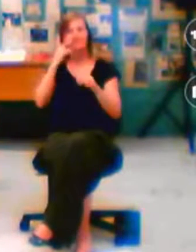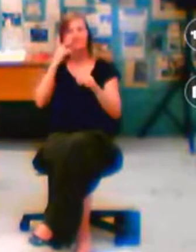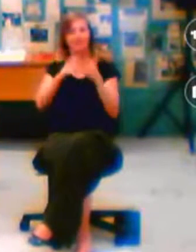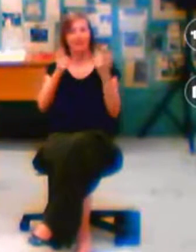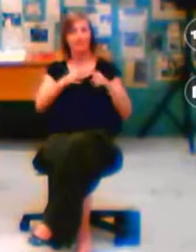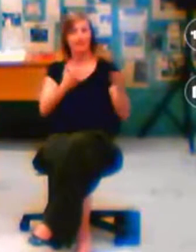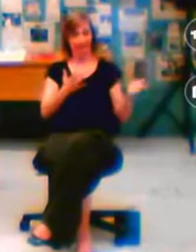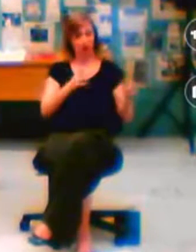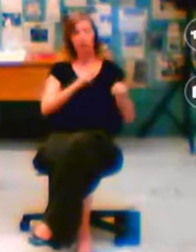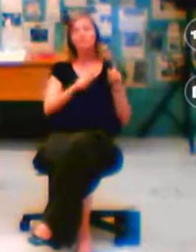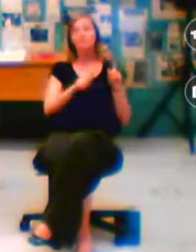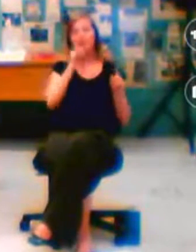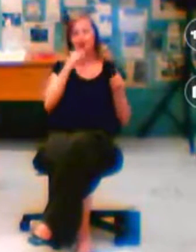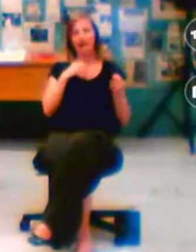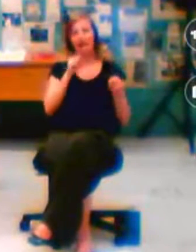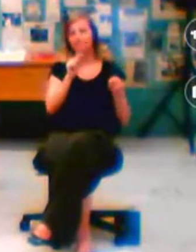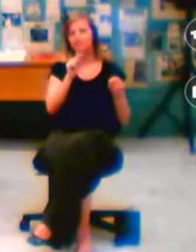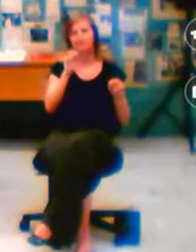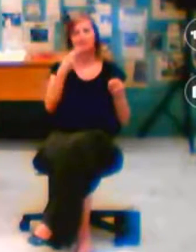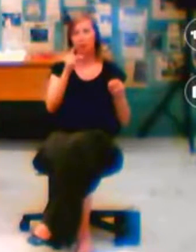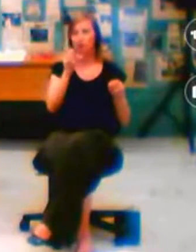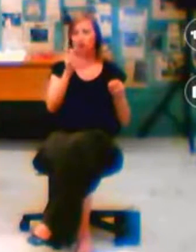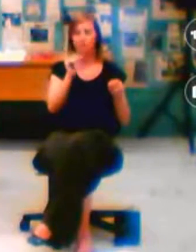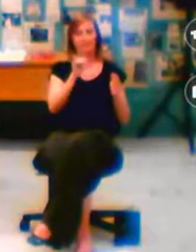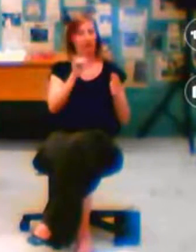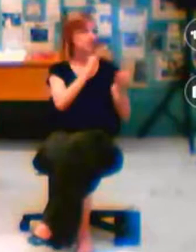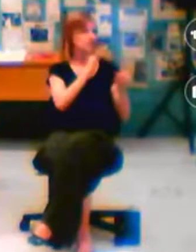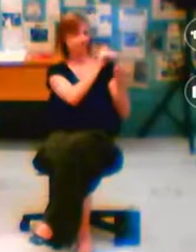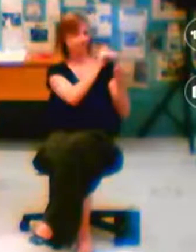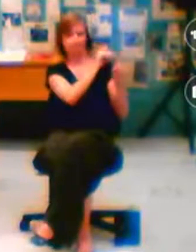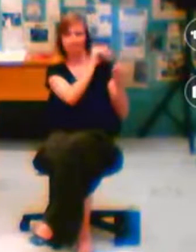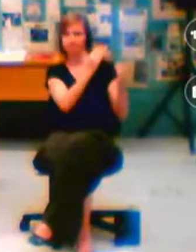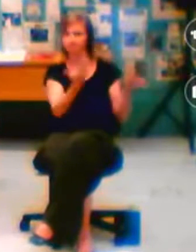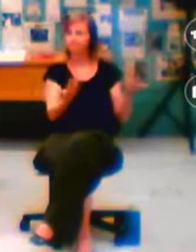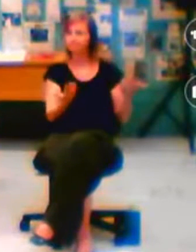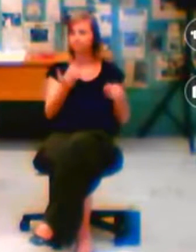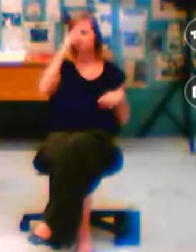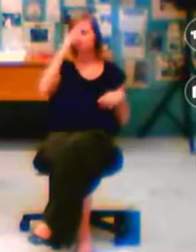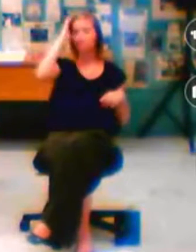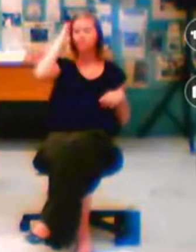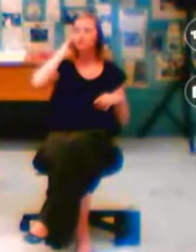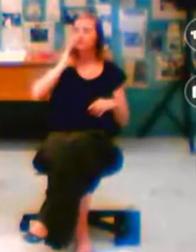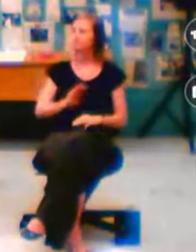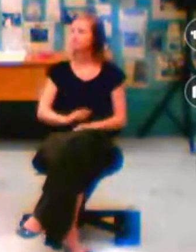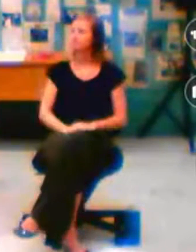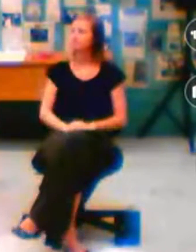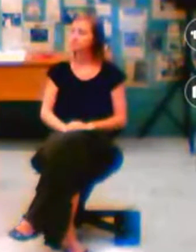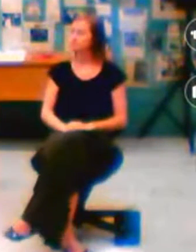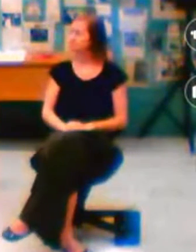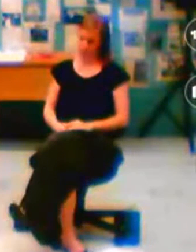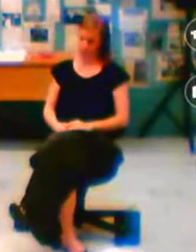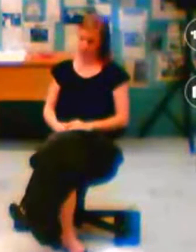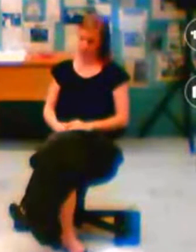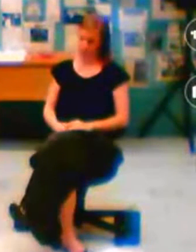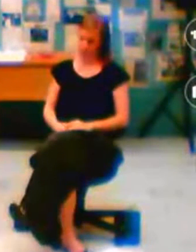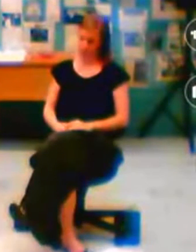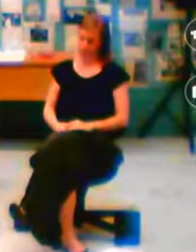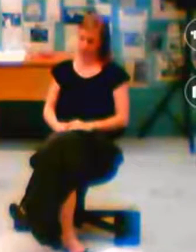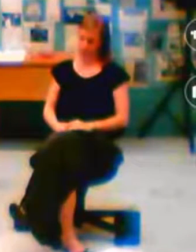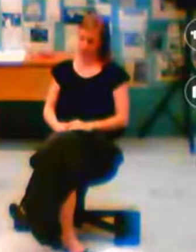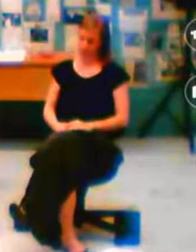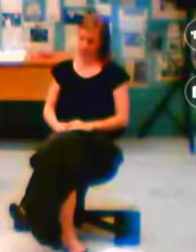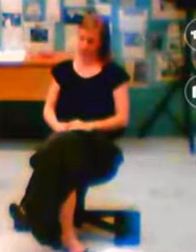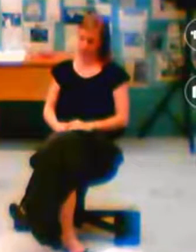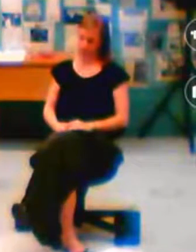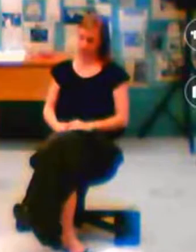salaries. They skyrocket up because people running it said, well, this guy paid this much, we have to pay more. And so you'll see the same sort of salary spiral here,